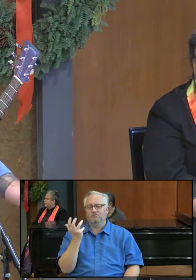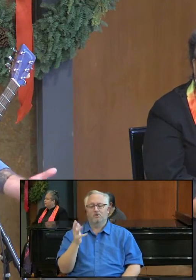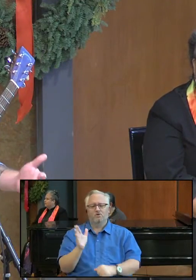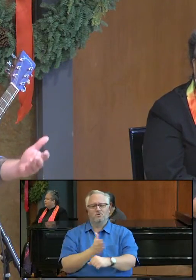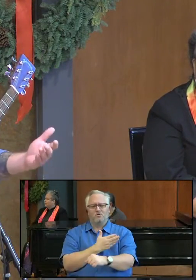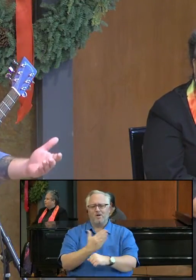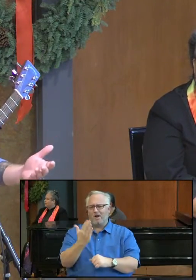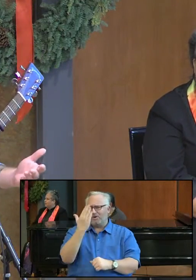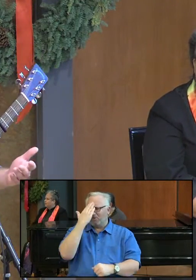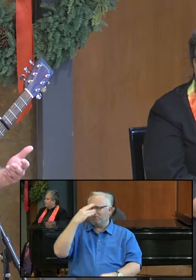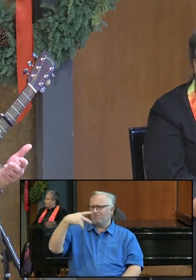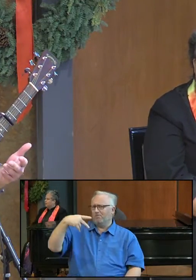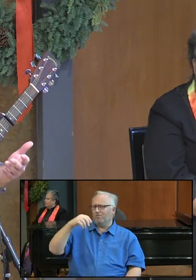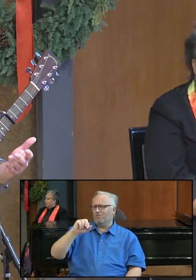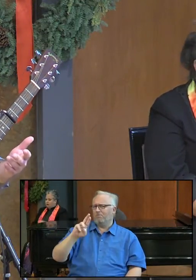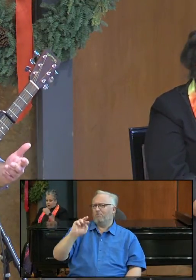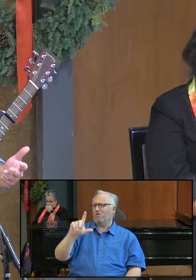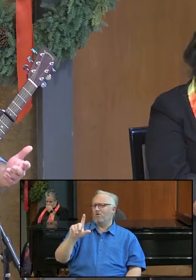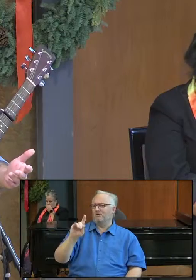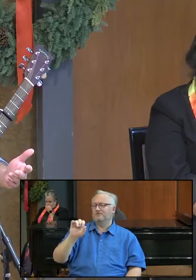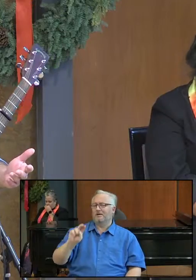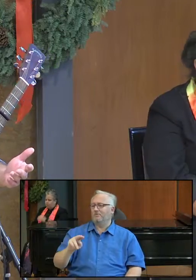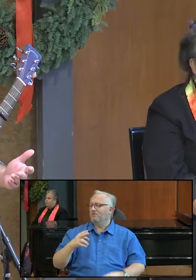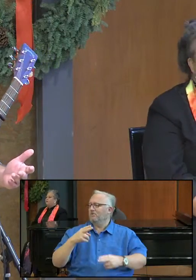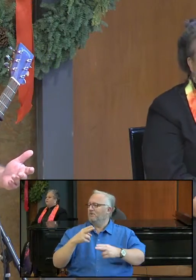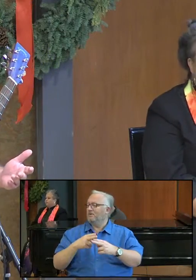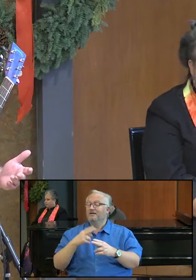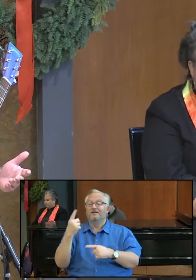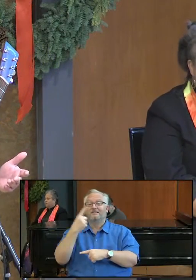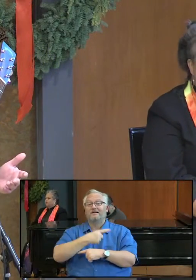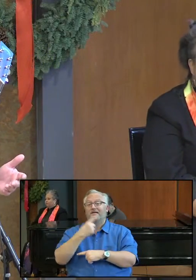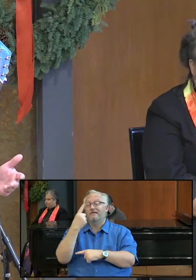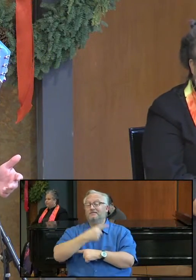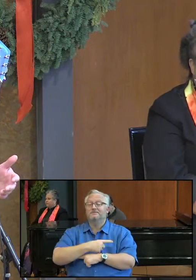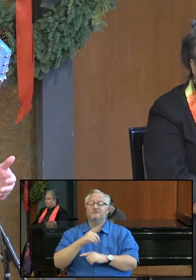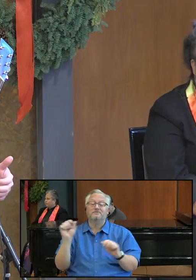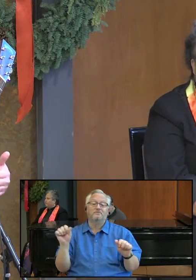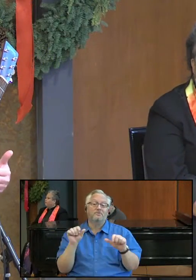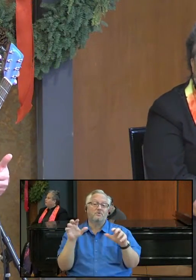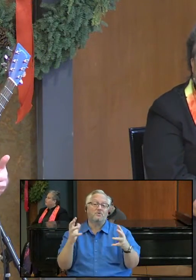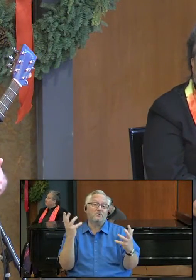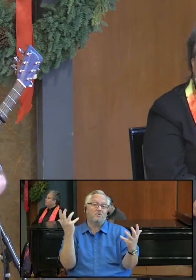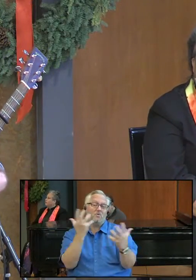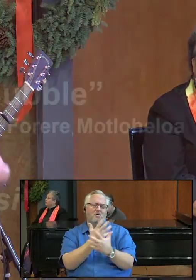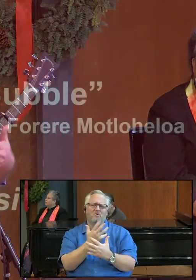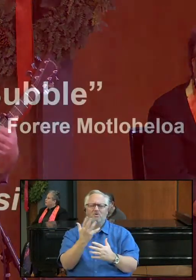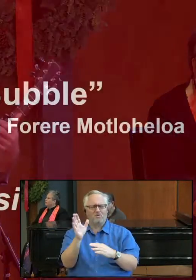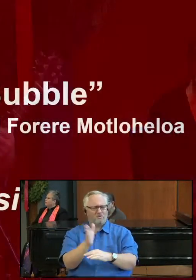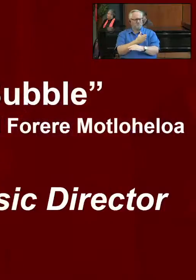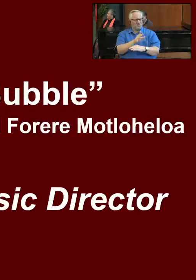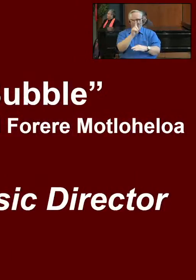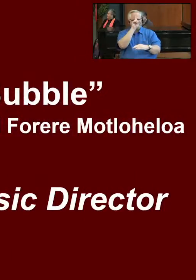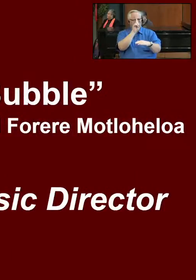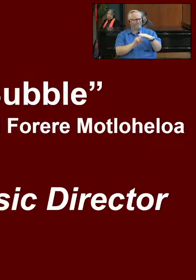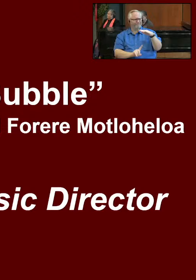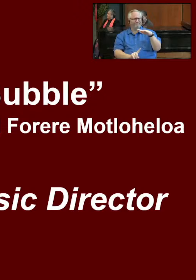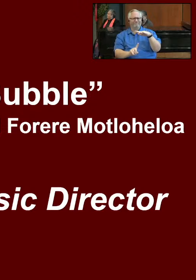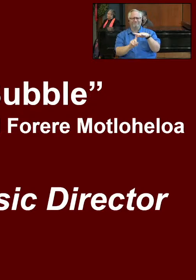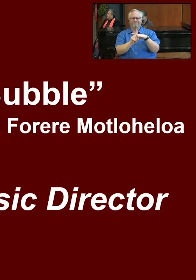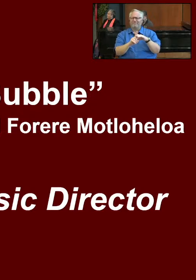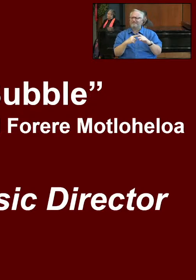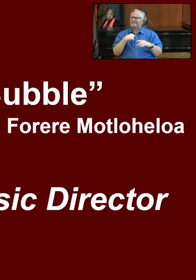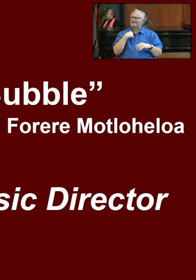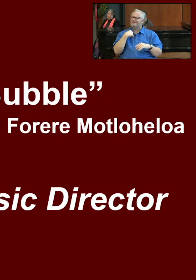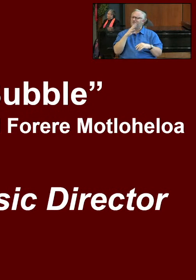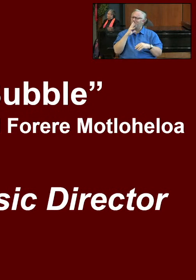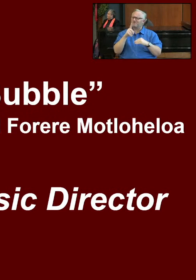song, it's a Paul Simon song, you might know it too. These are the days of miracle and wonder. I thought of this song, and it tells a sort of hard